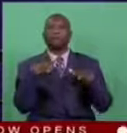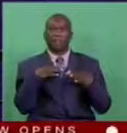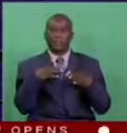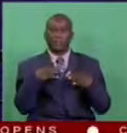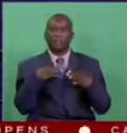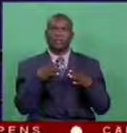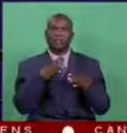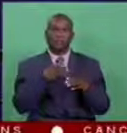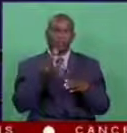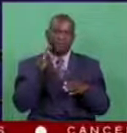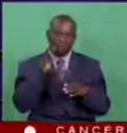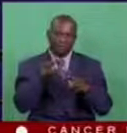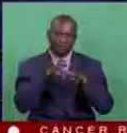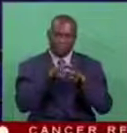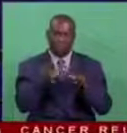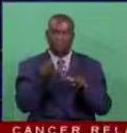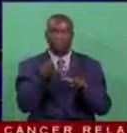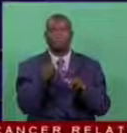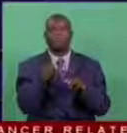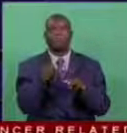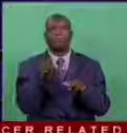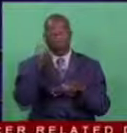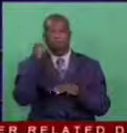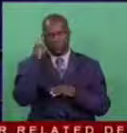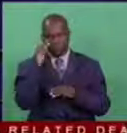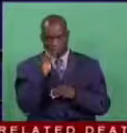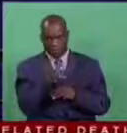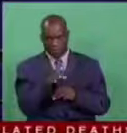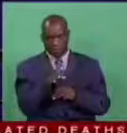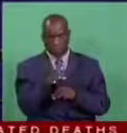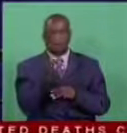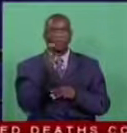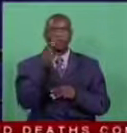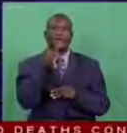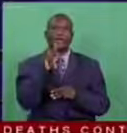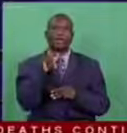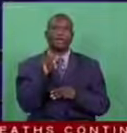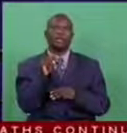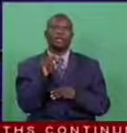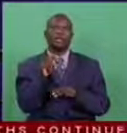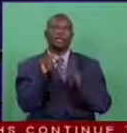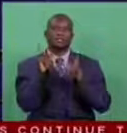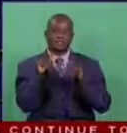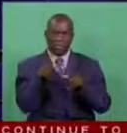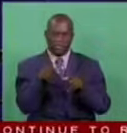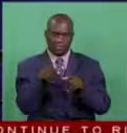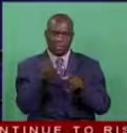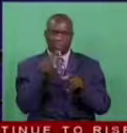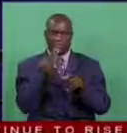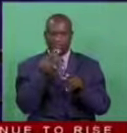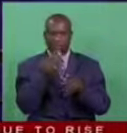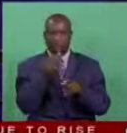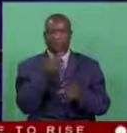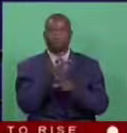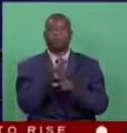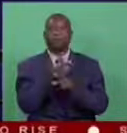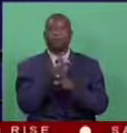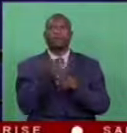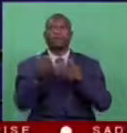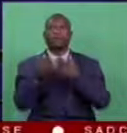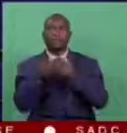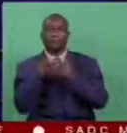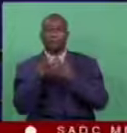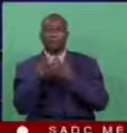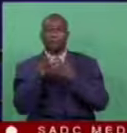peace. As you may already know, Yvonne, the United Nations was established for the very reason of preventing conflict,